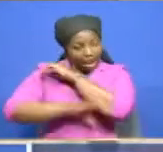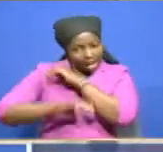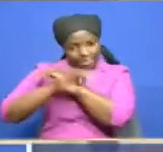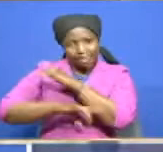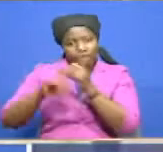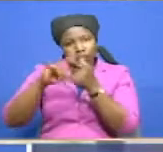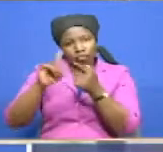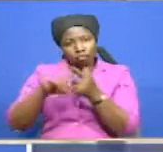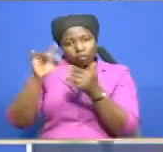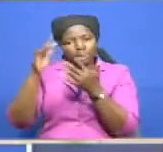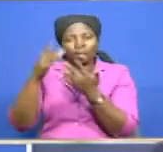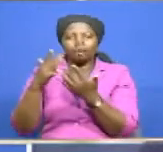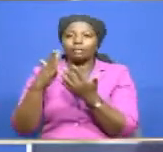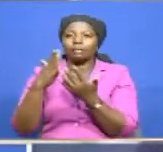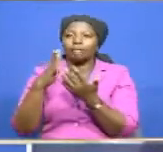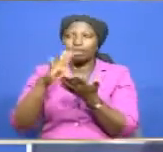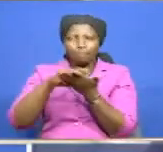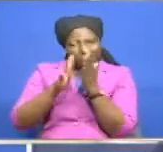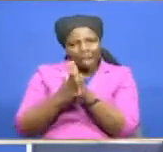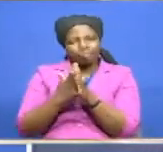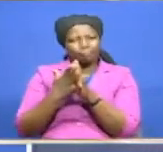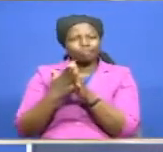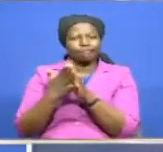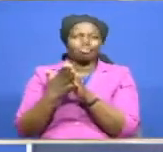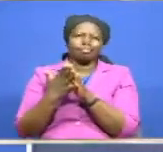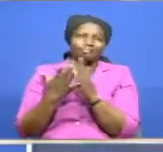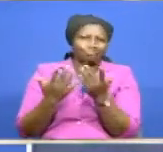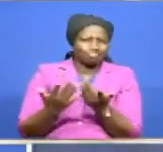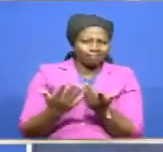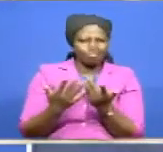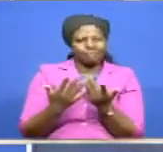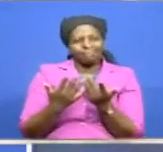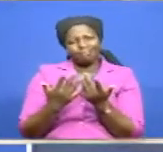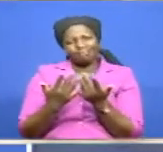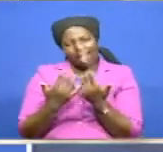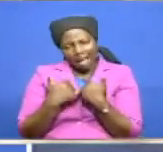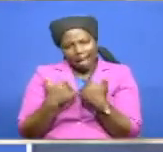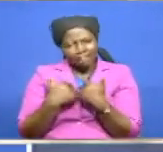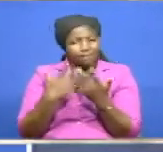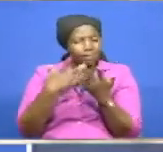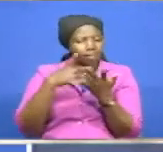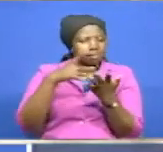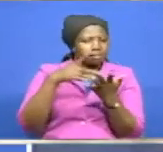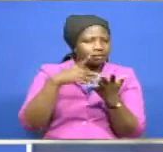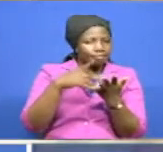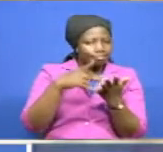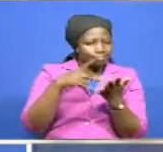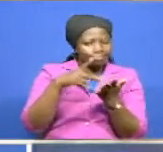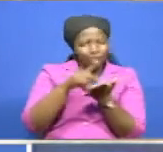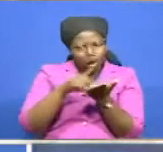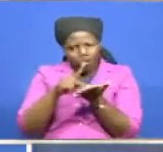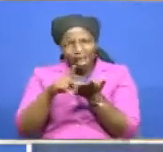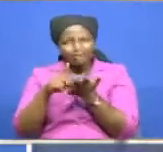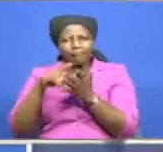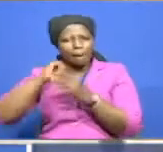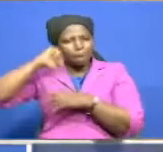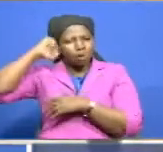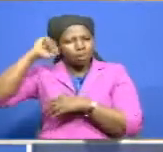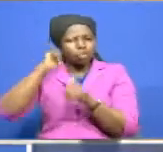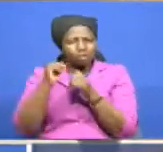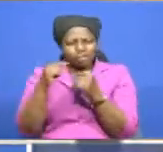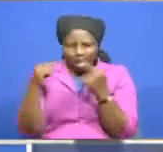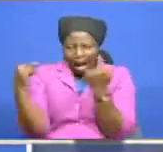degenerate into the kind of toxic politics that harmed us so